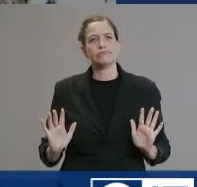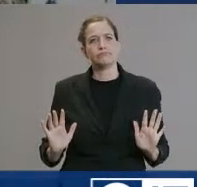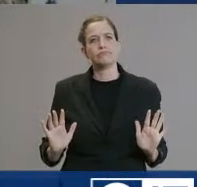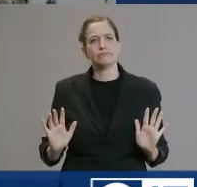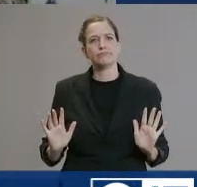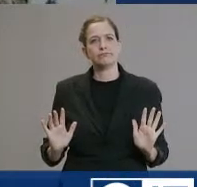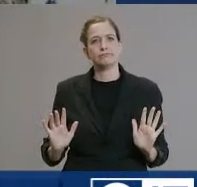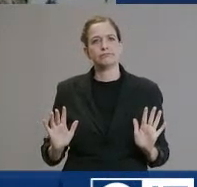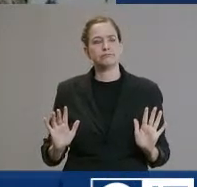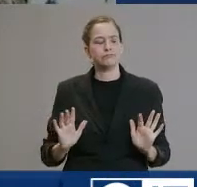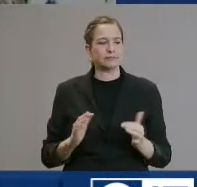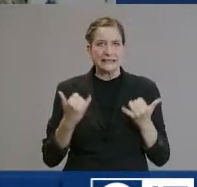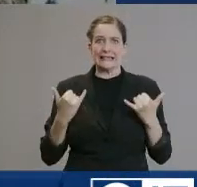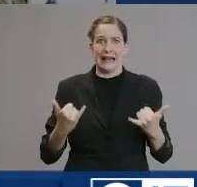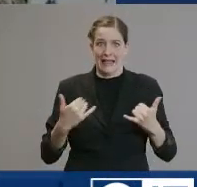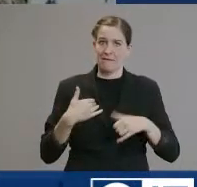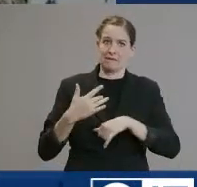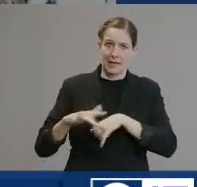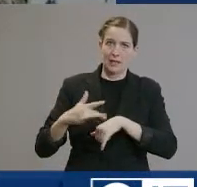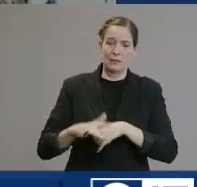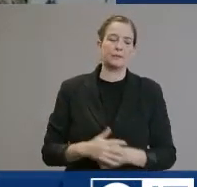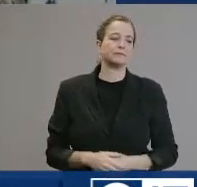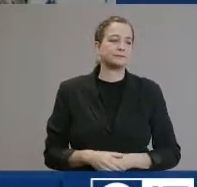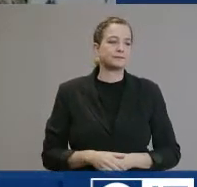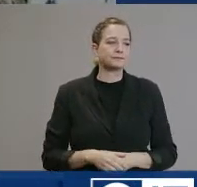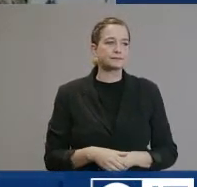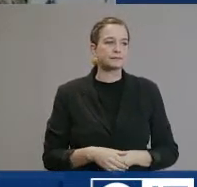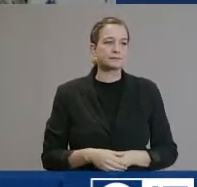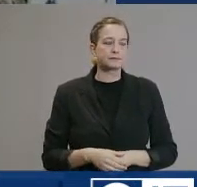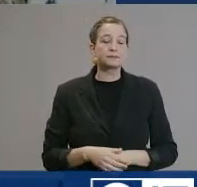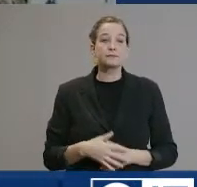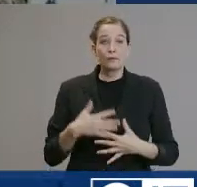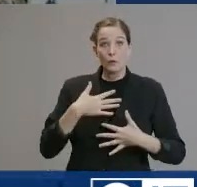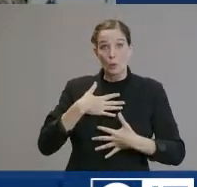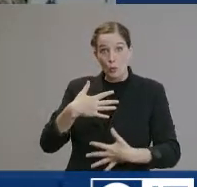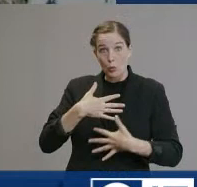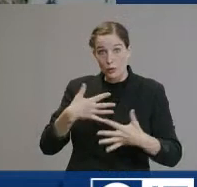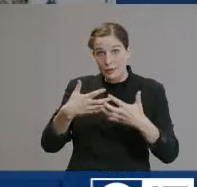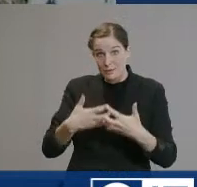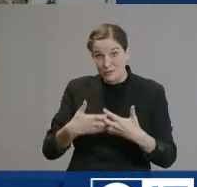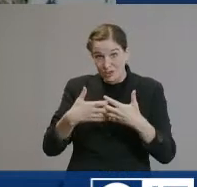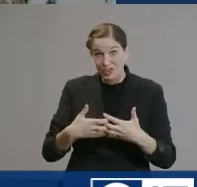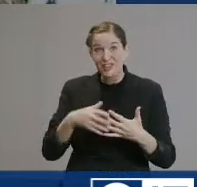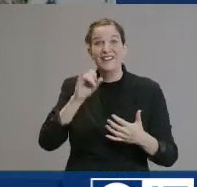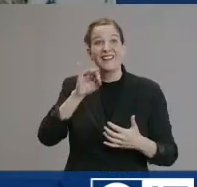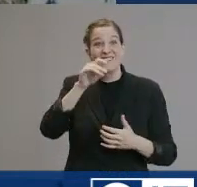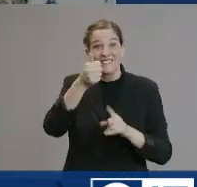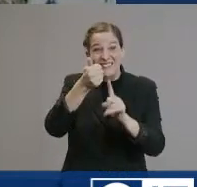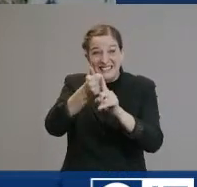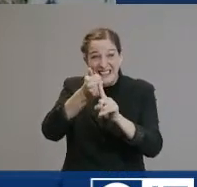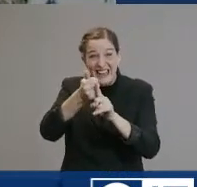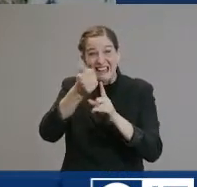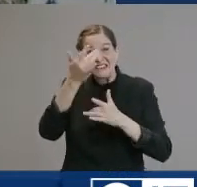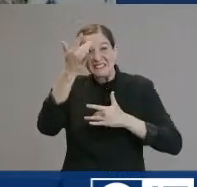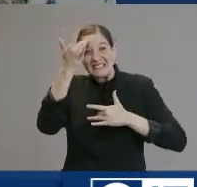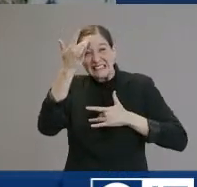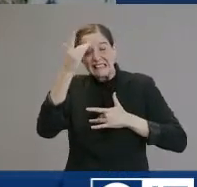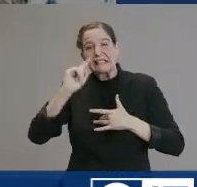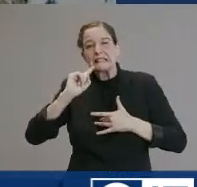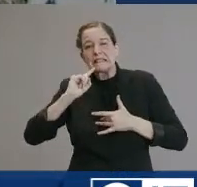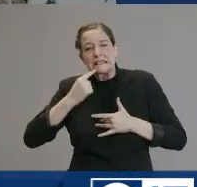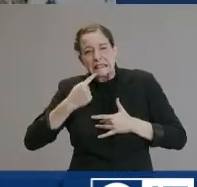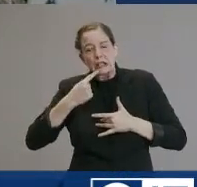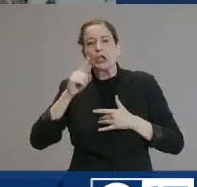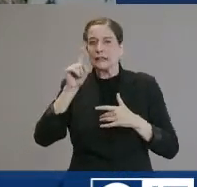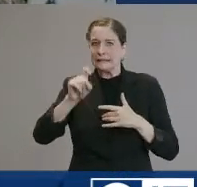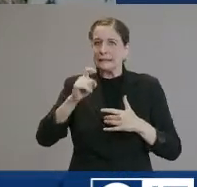Ventilators. If you get extremely sick, you may need a ventilator. Blue represents total ventilators in use. Gray